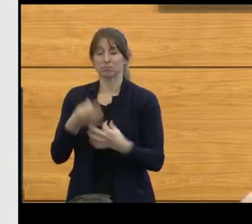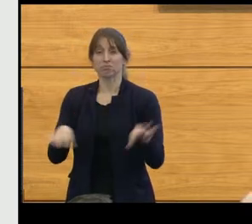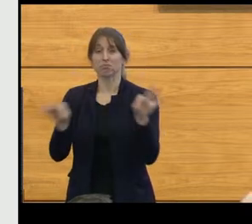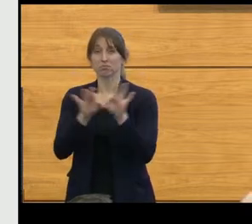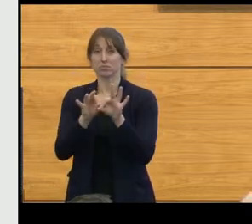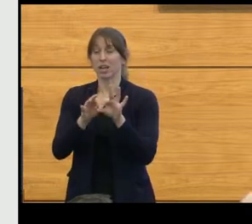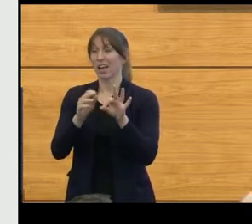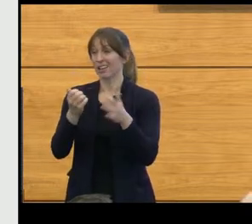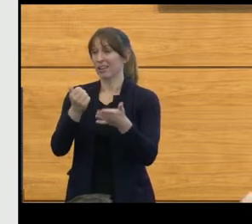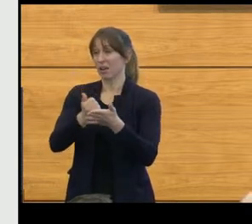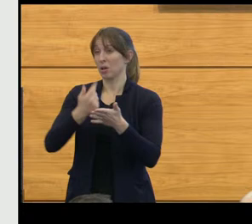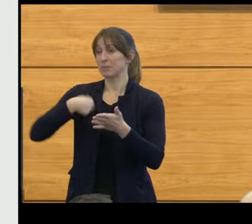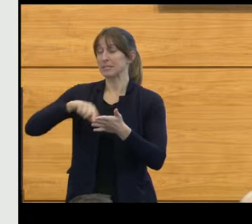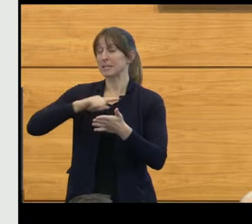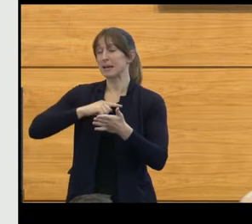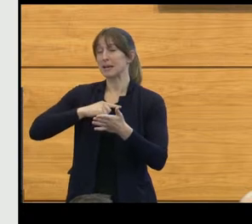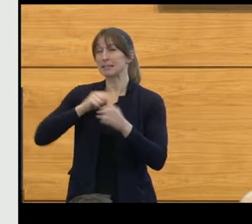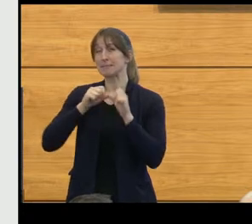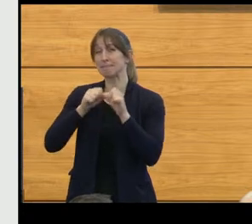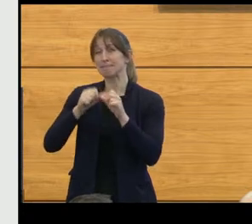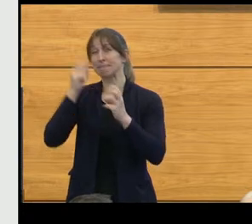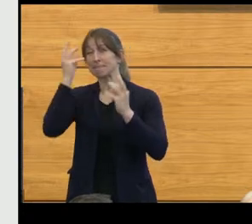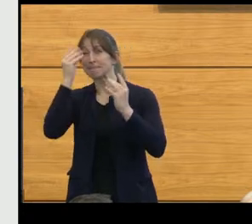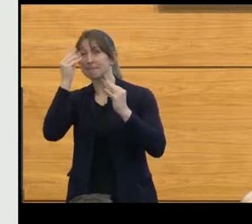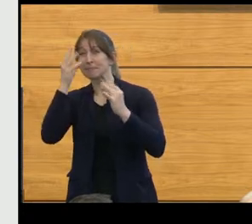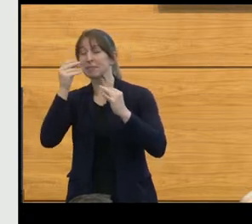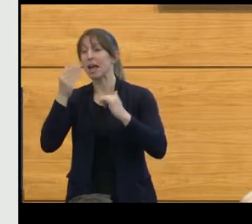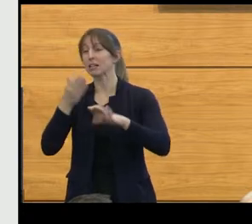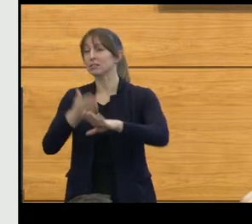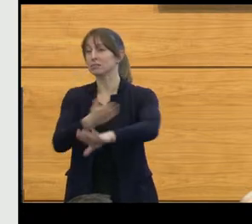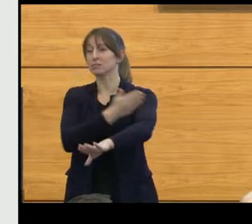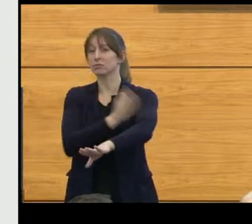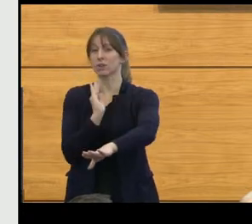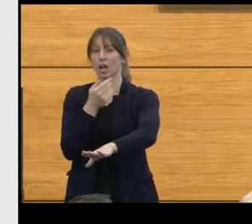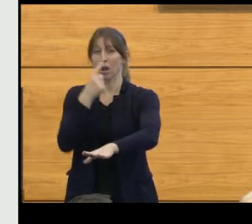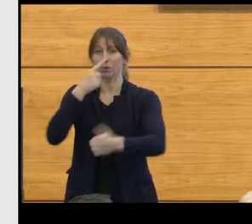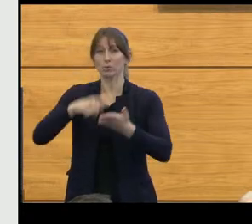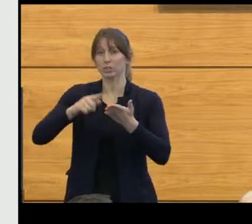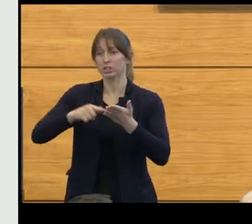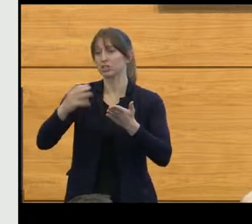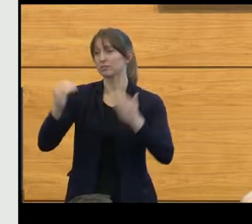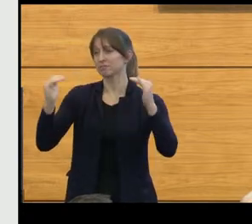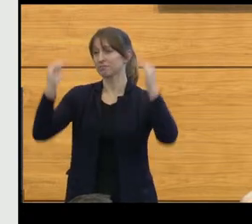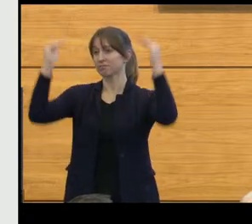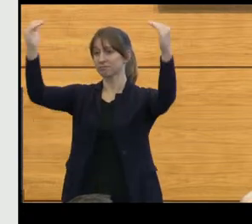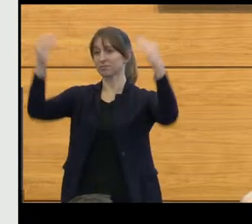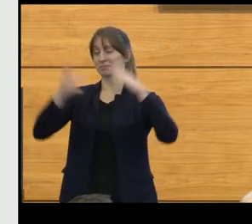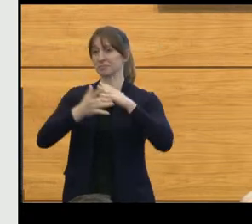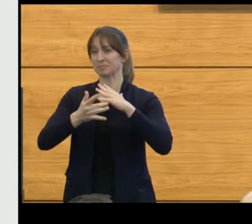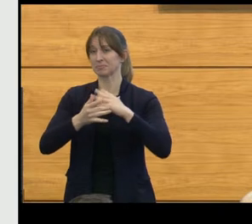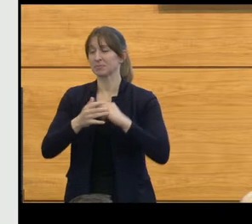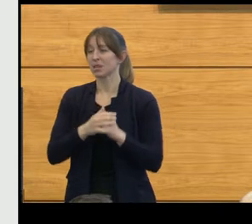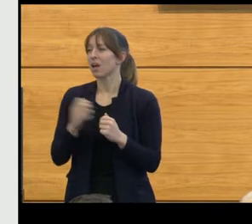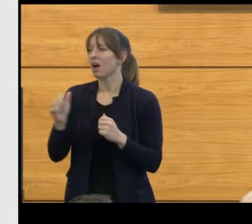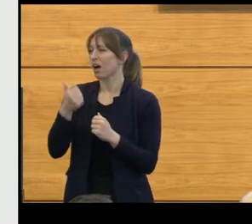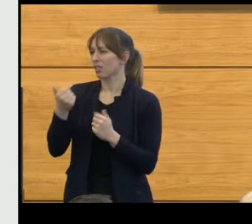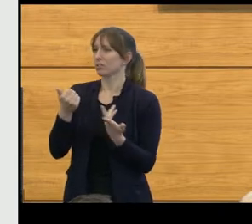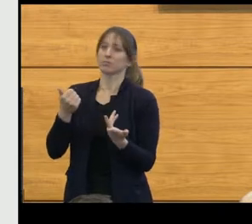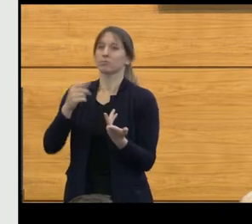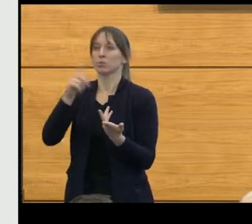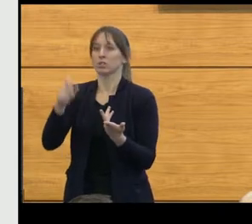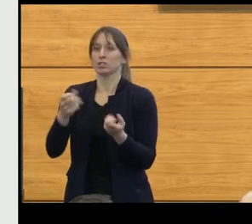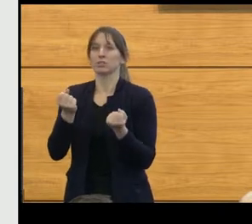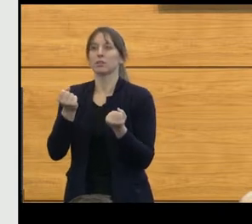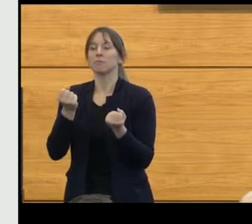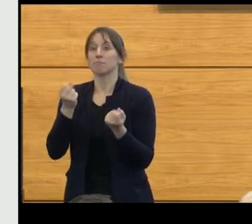in research. Probably the most difficult question I get asked is, will my child live? And I get asked that